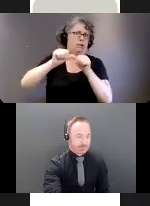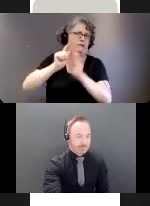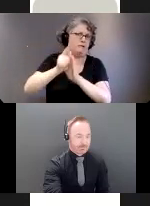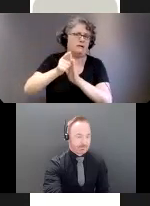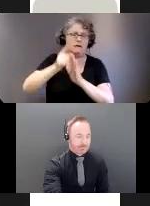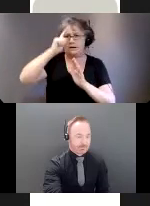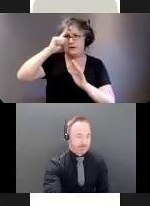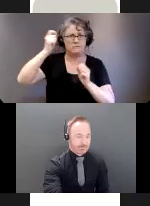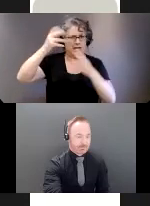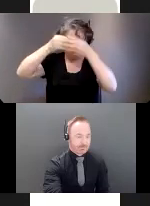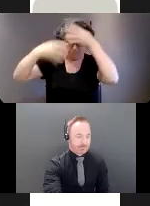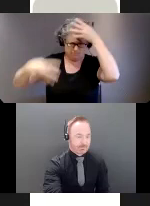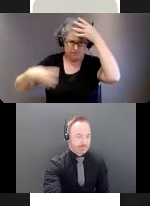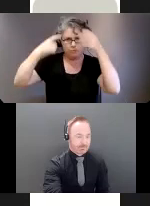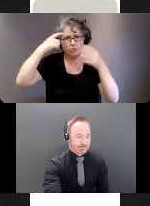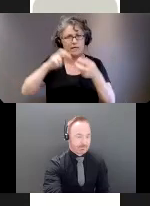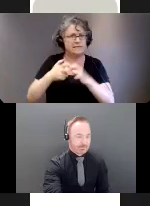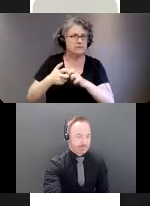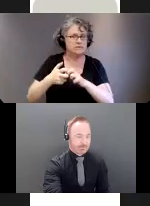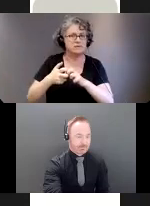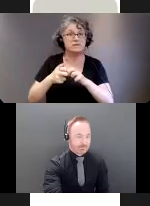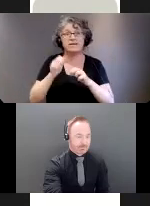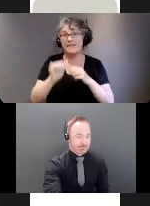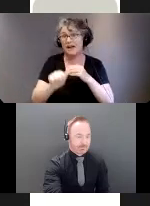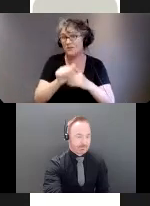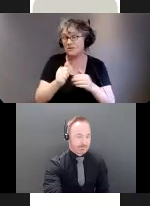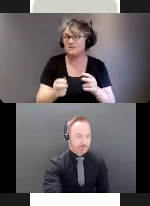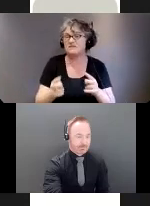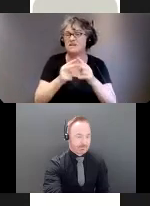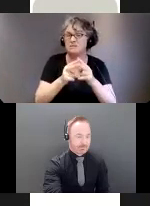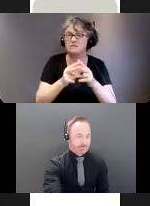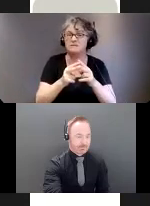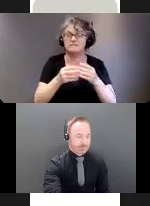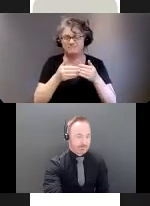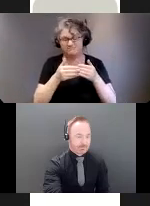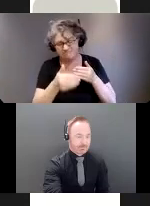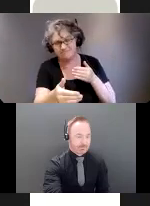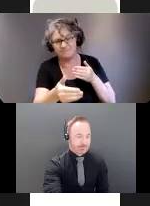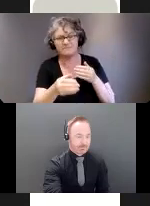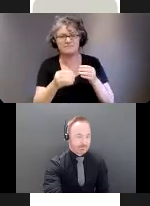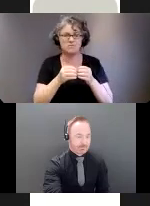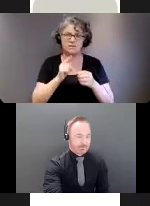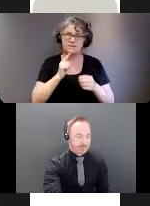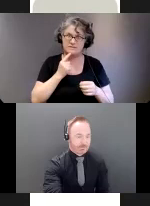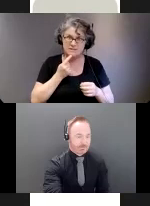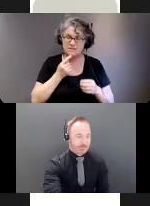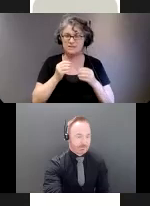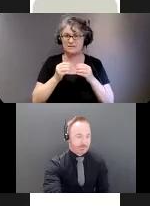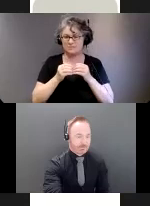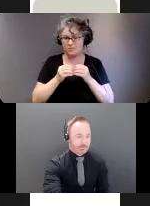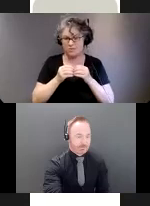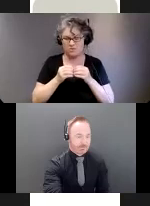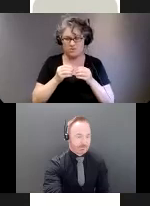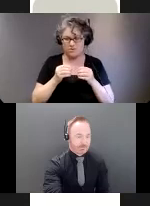brain injury. That risk doubles following a more severe or more frequent traumatic brain injury compared